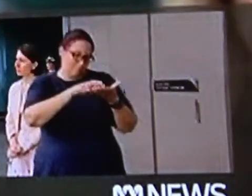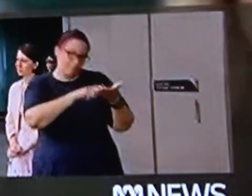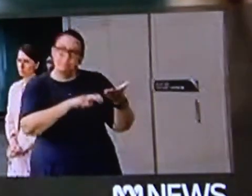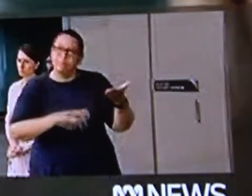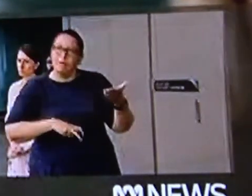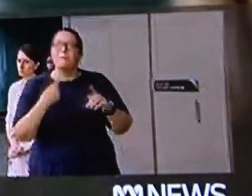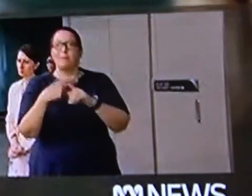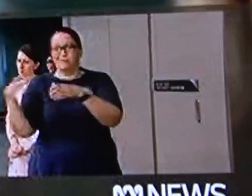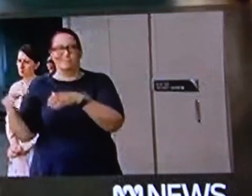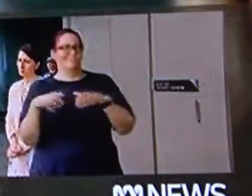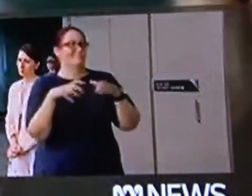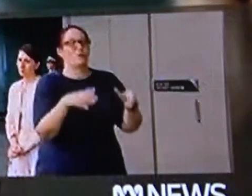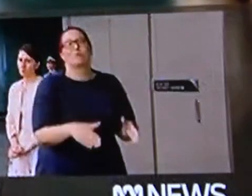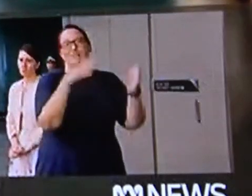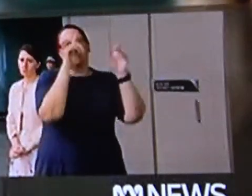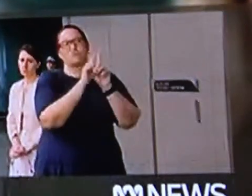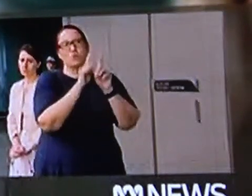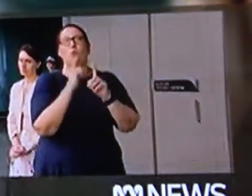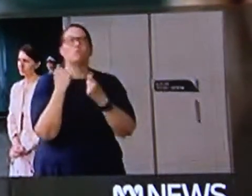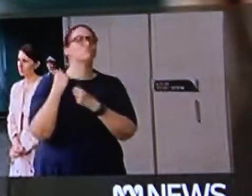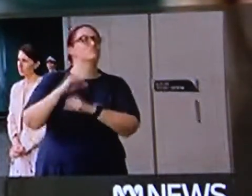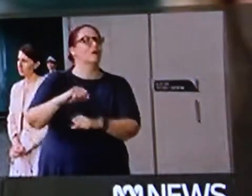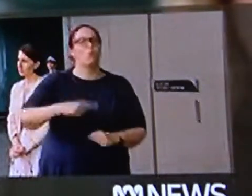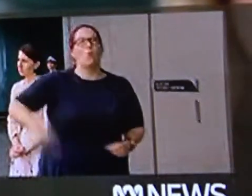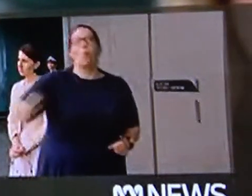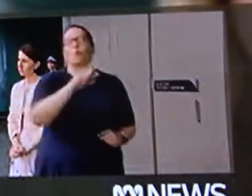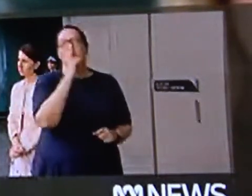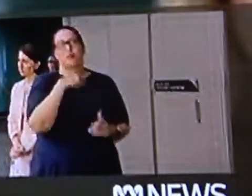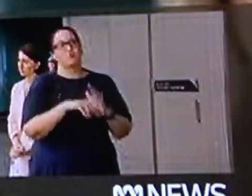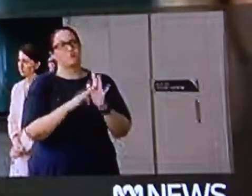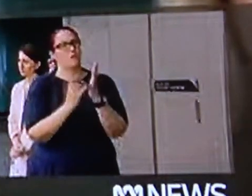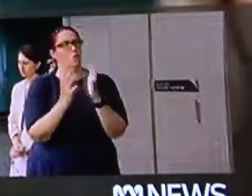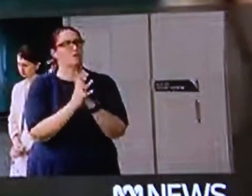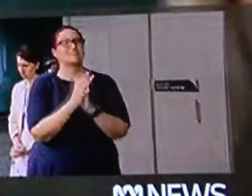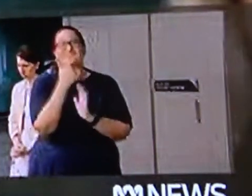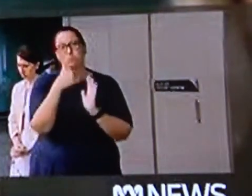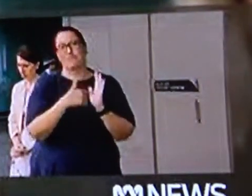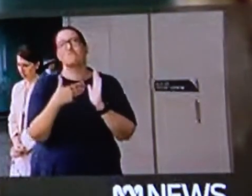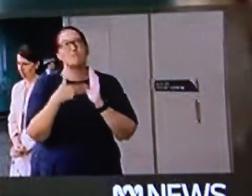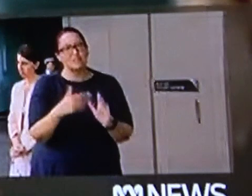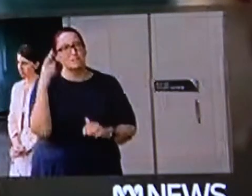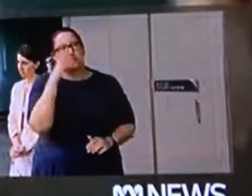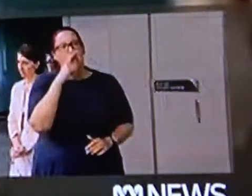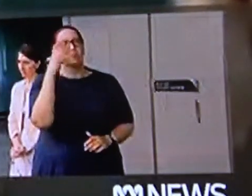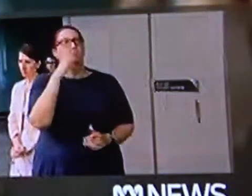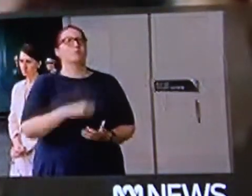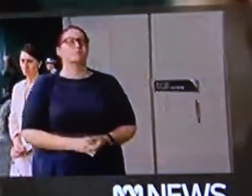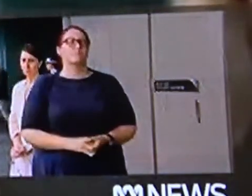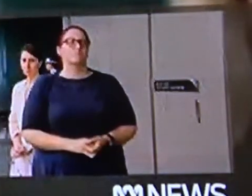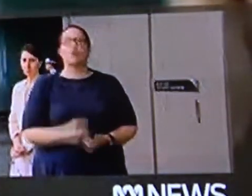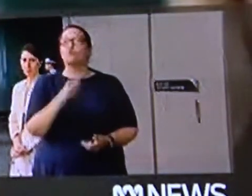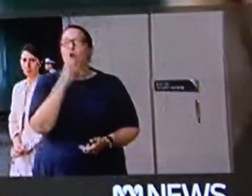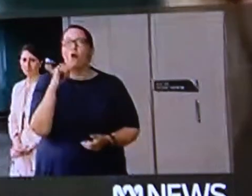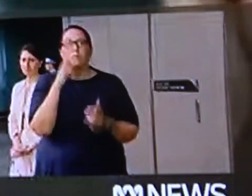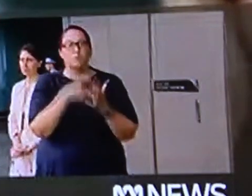the other 7.5 million people in New South Wales. From a day-to-day crime perspective, crime is still down or stable. We're